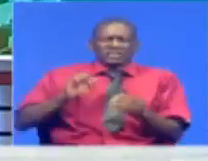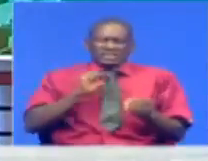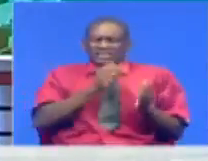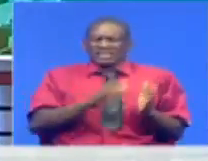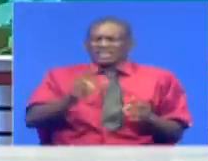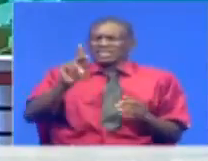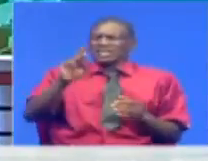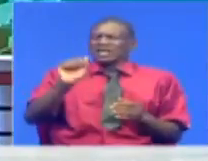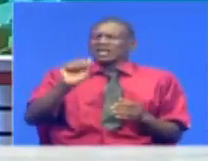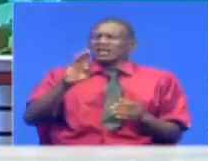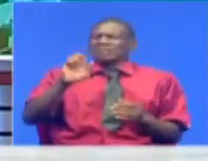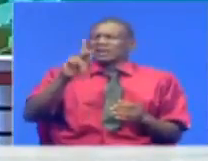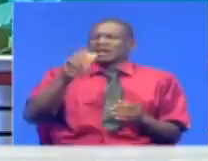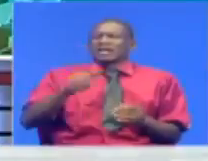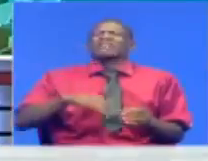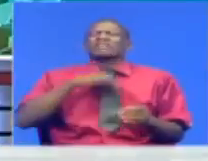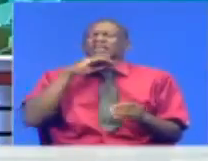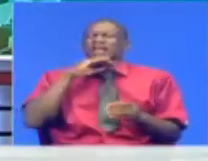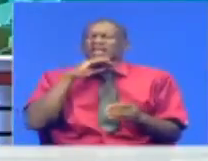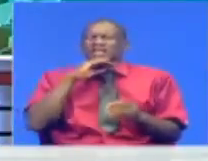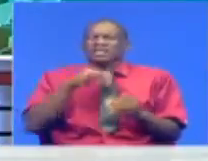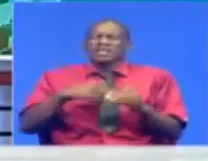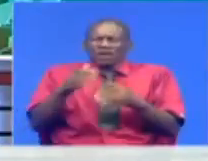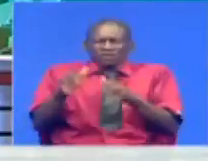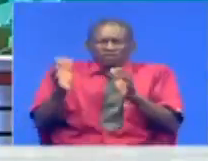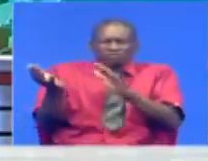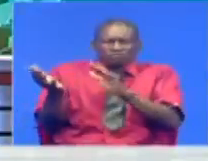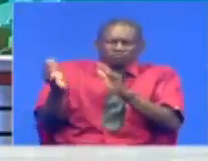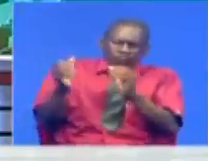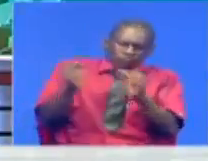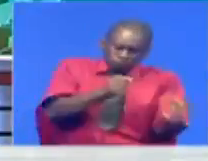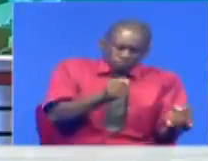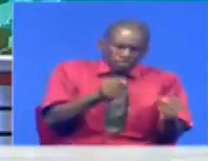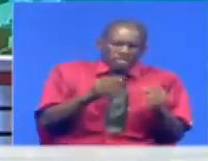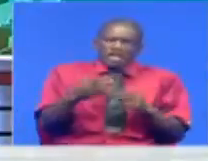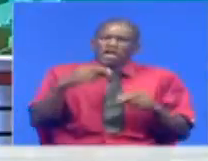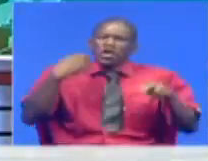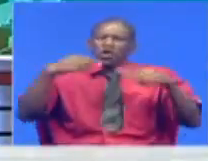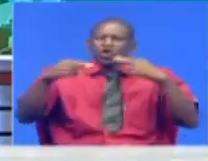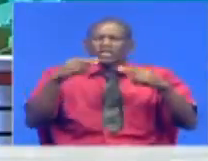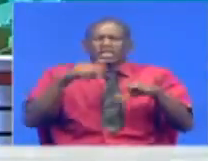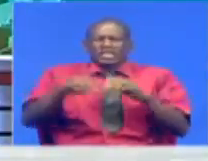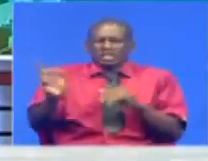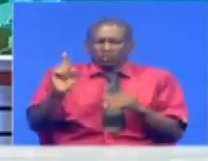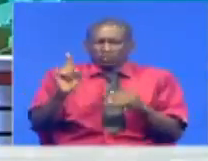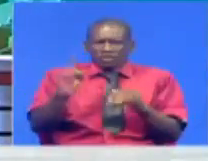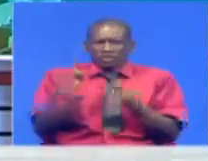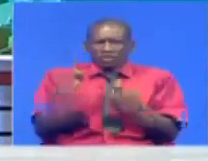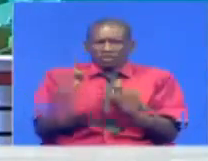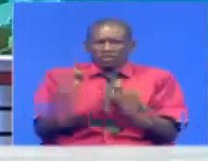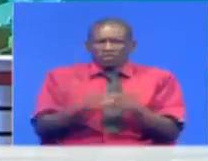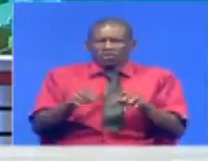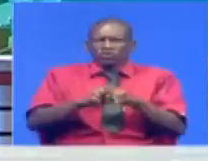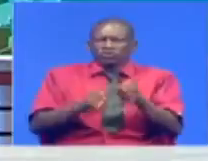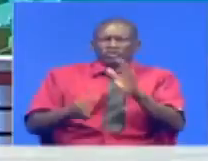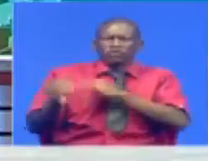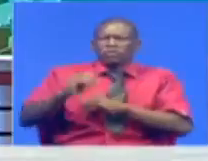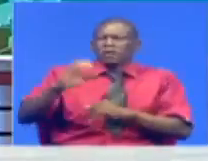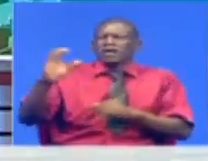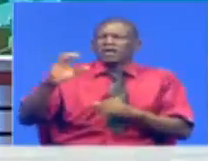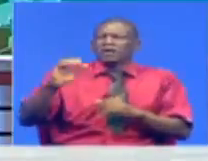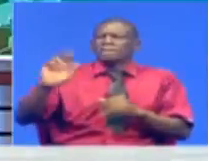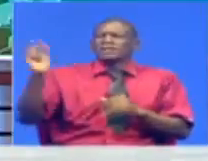he was hospitalized after collapsing at a restaurant in Nairobi. Former Cooperative Development Minister Joe Nyaga succumbed